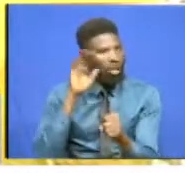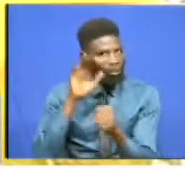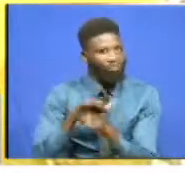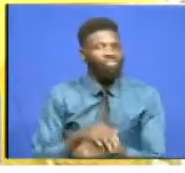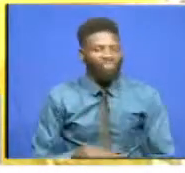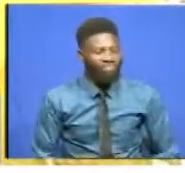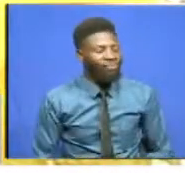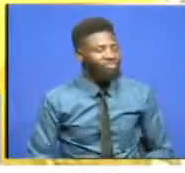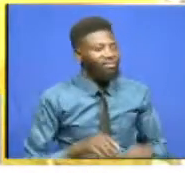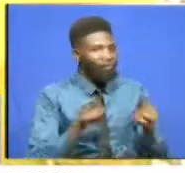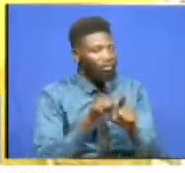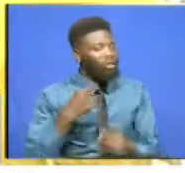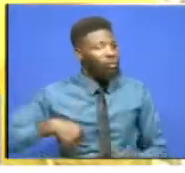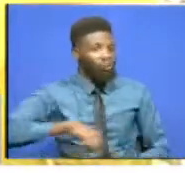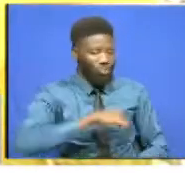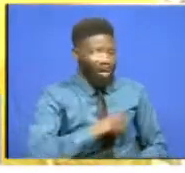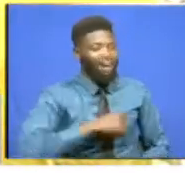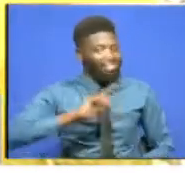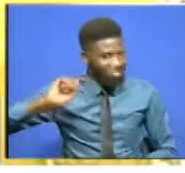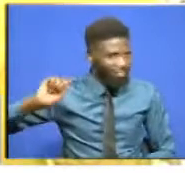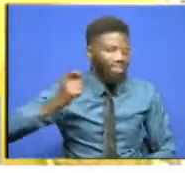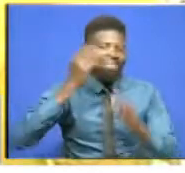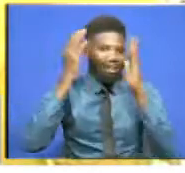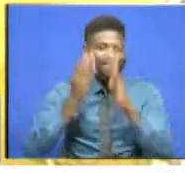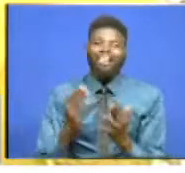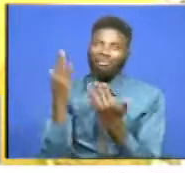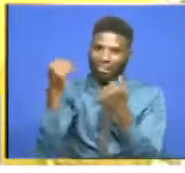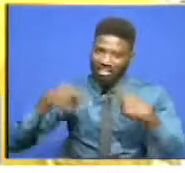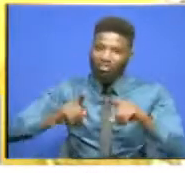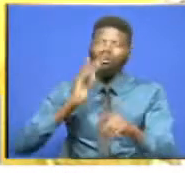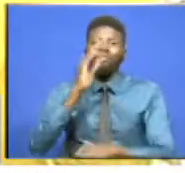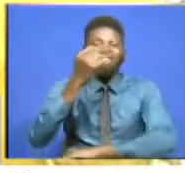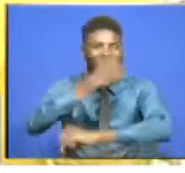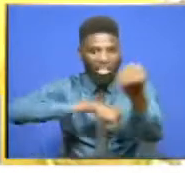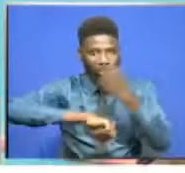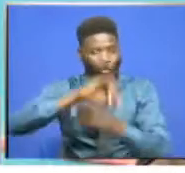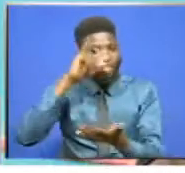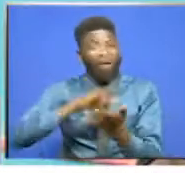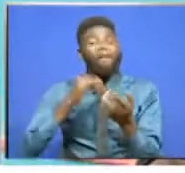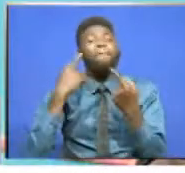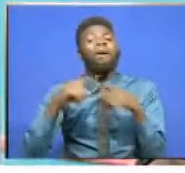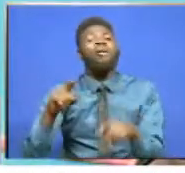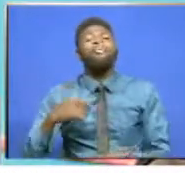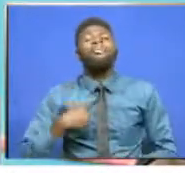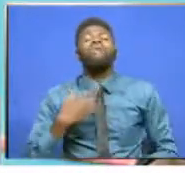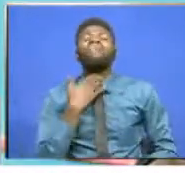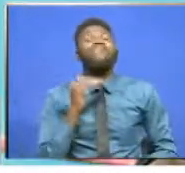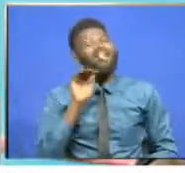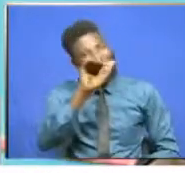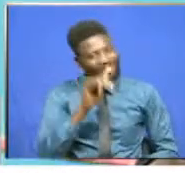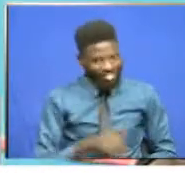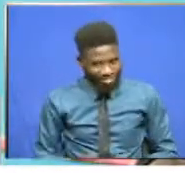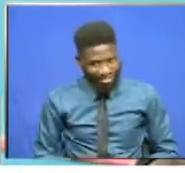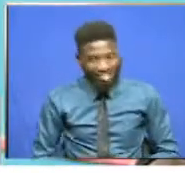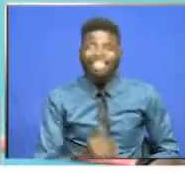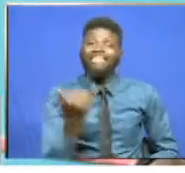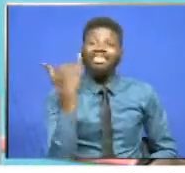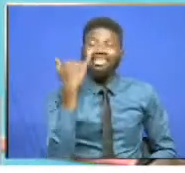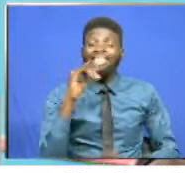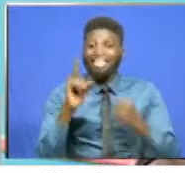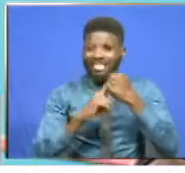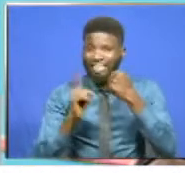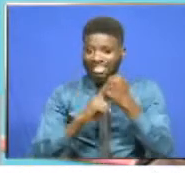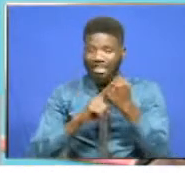we also, as Kenyans, are expecting you will do that. Yeah. But then just to get this out of the way, yesterday, as 6 nominated senators